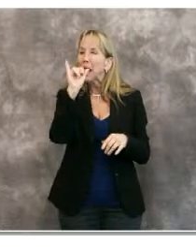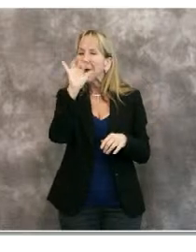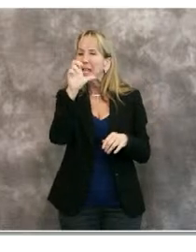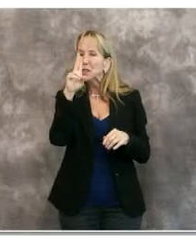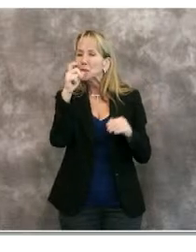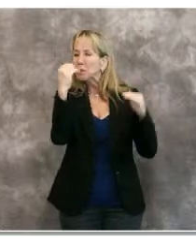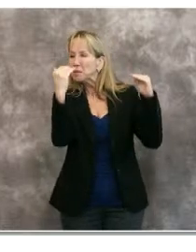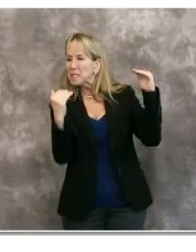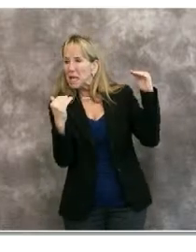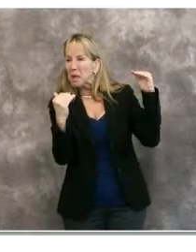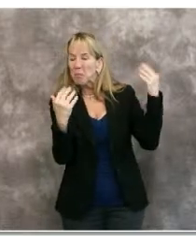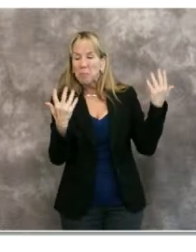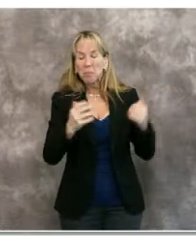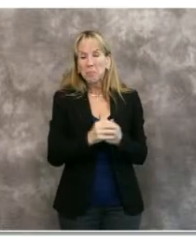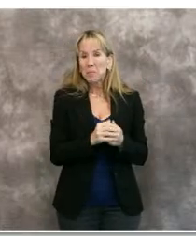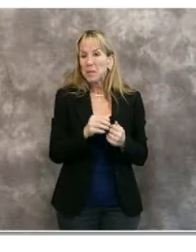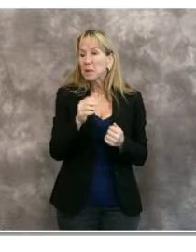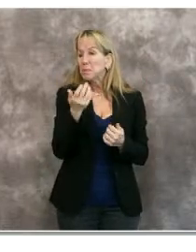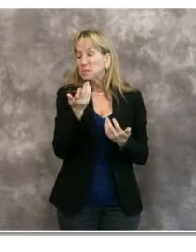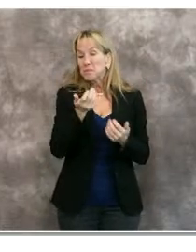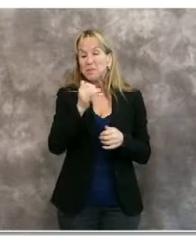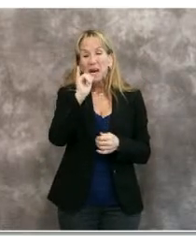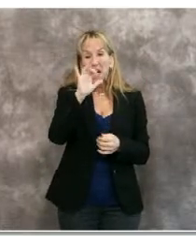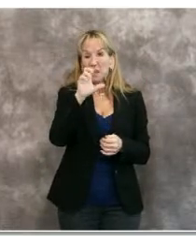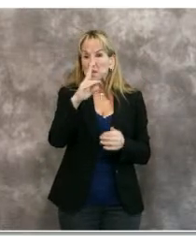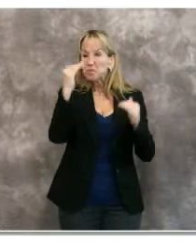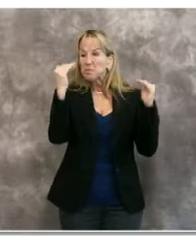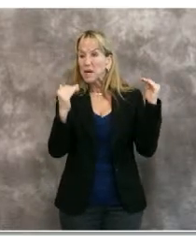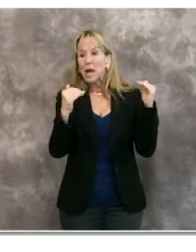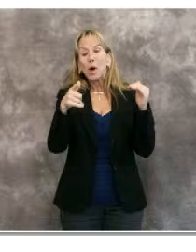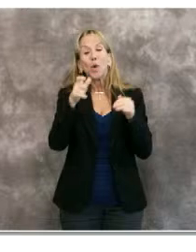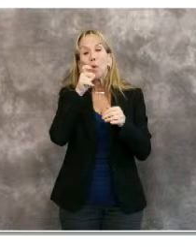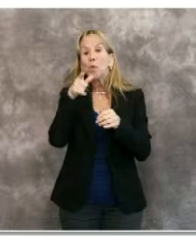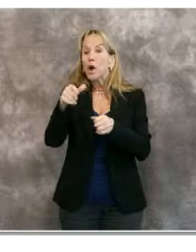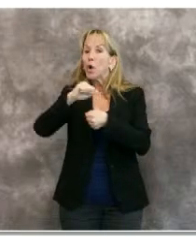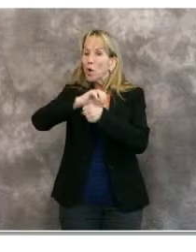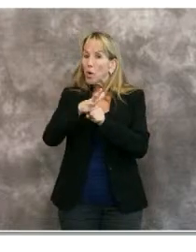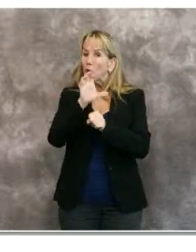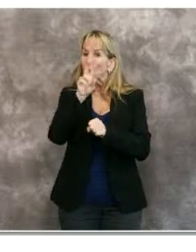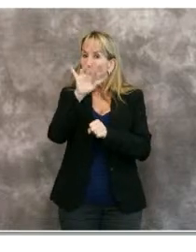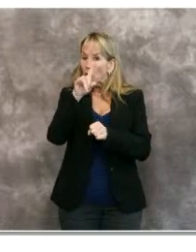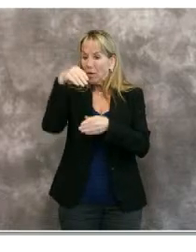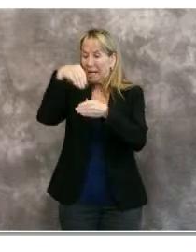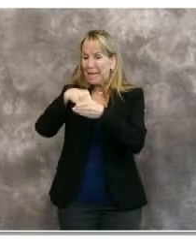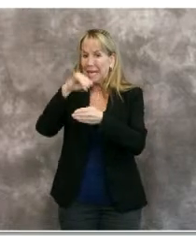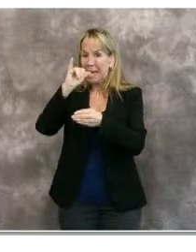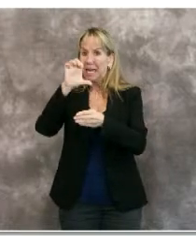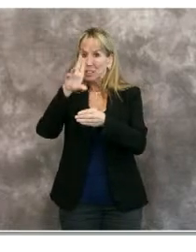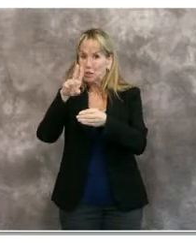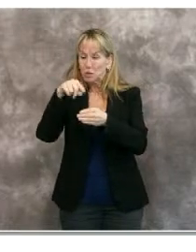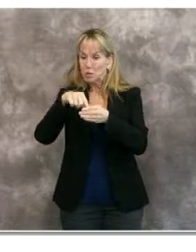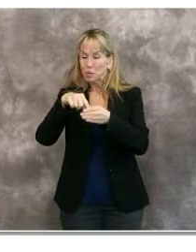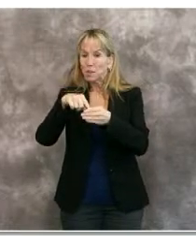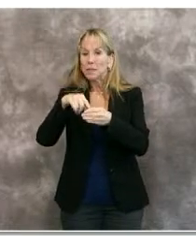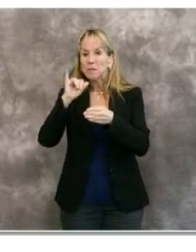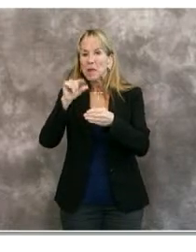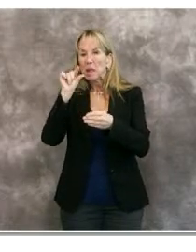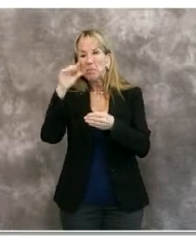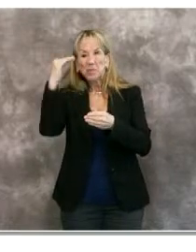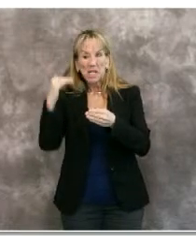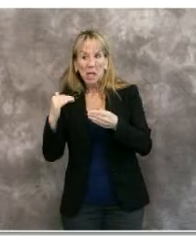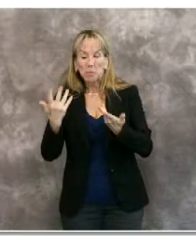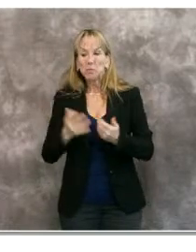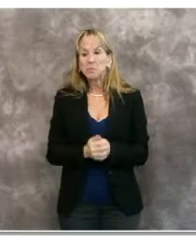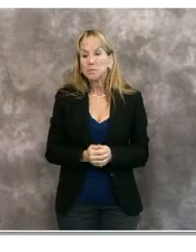ICU, down just a handful on 9 ICU. Again, these are COVID-related hospitalizations in our area's hospital